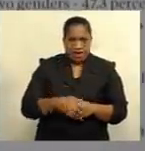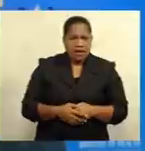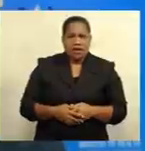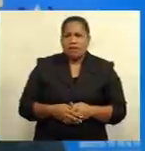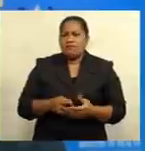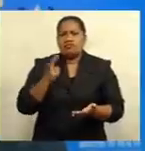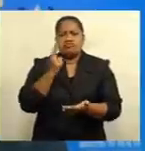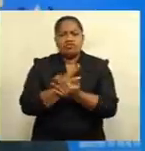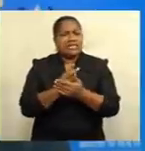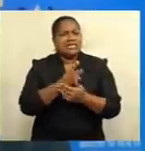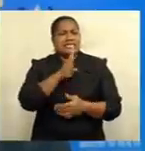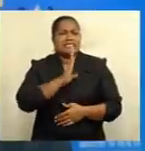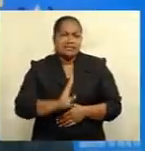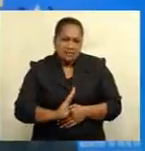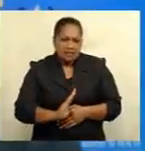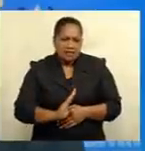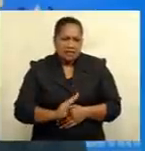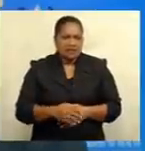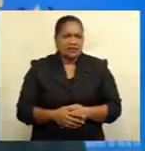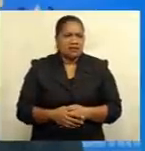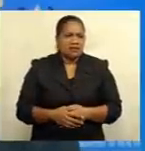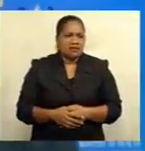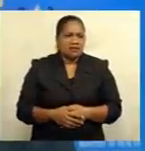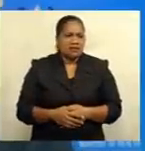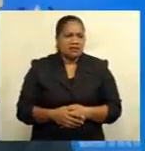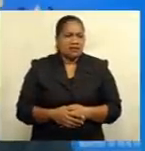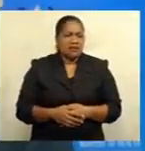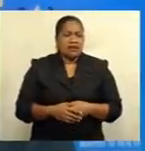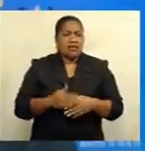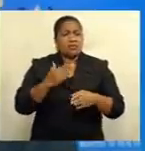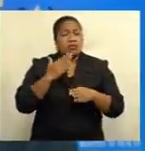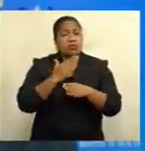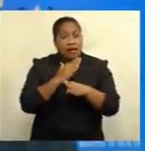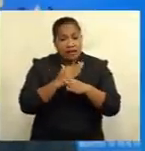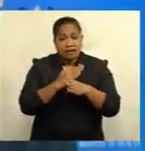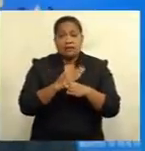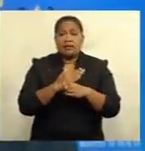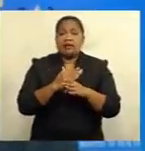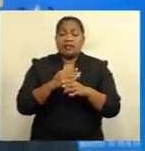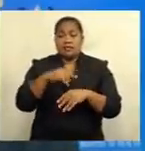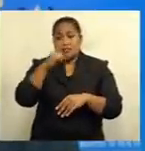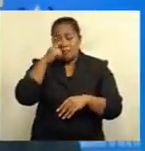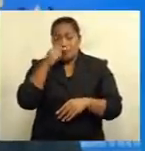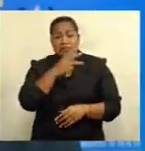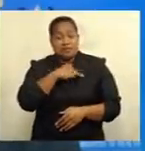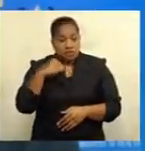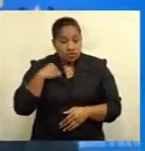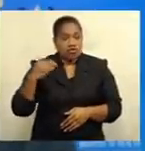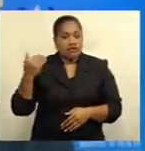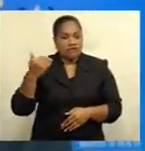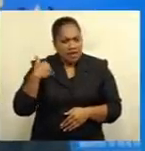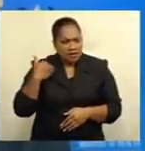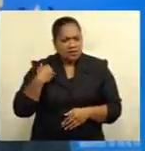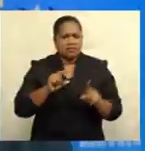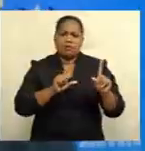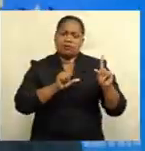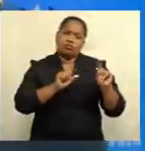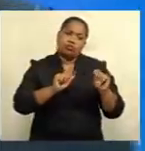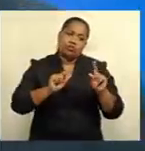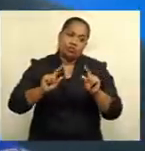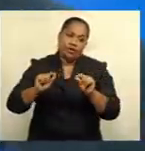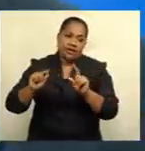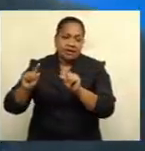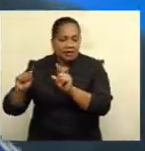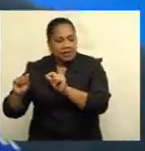disappointing, given that the amount of work that people in the Ministry of Health and also the other government ministers have been